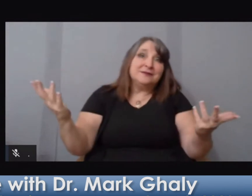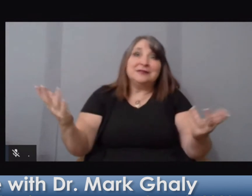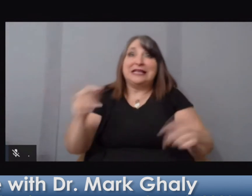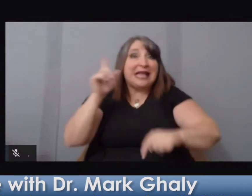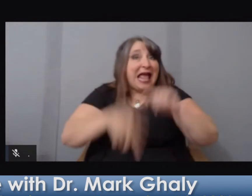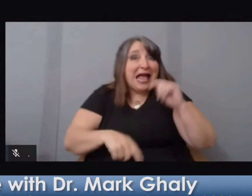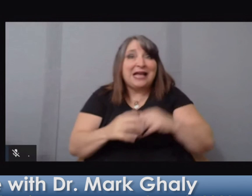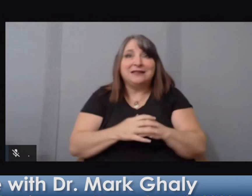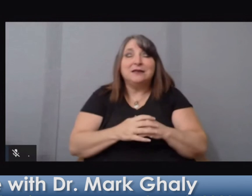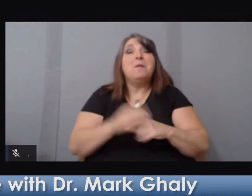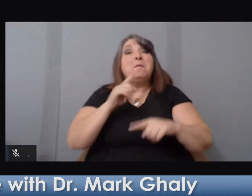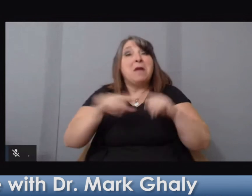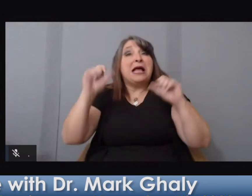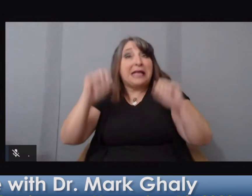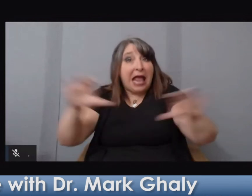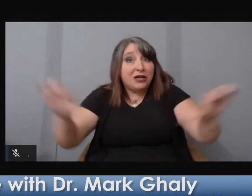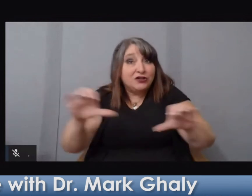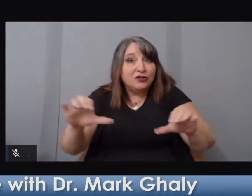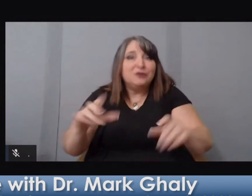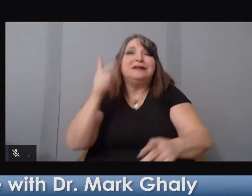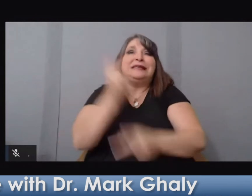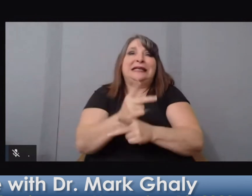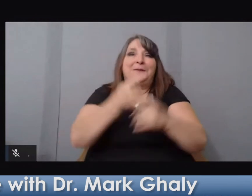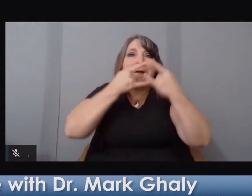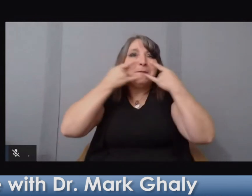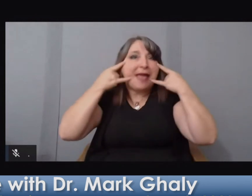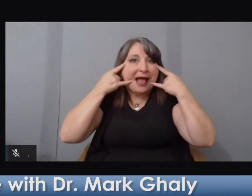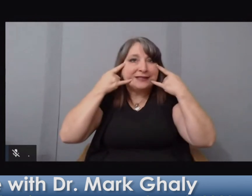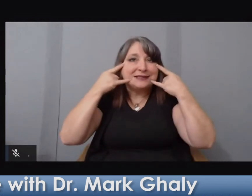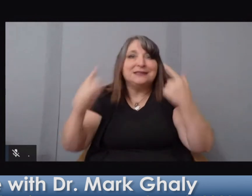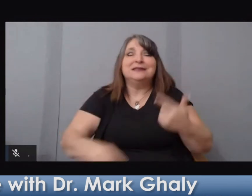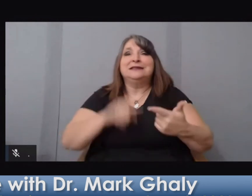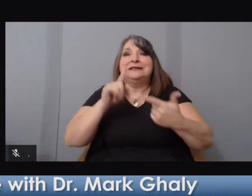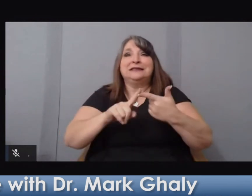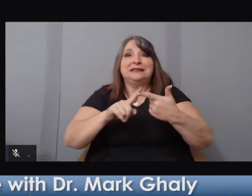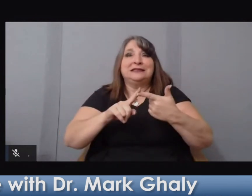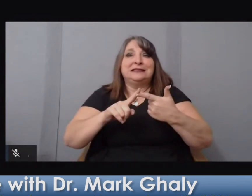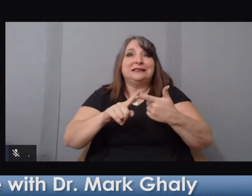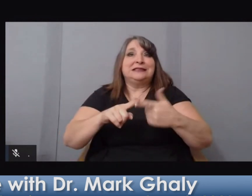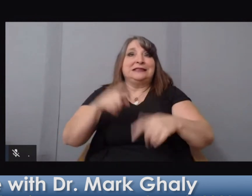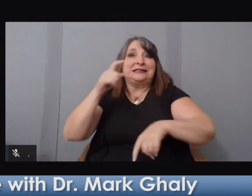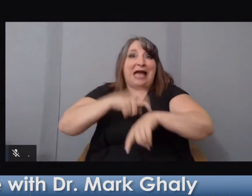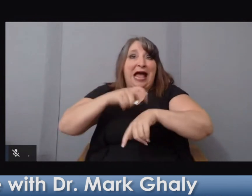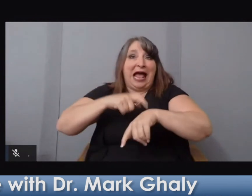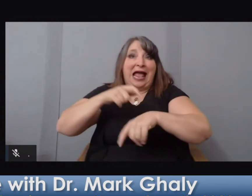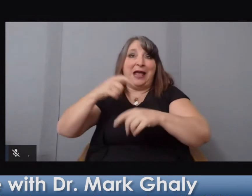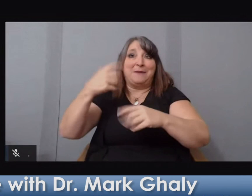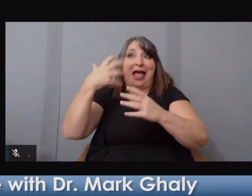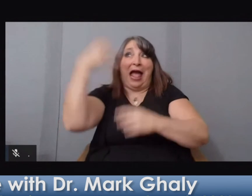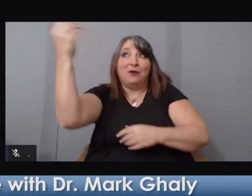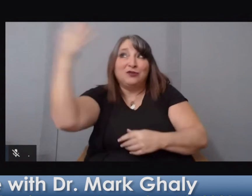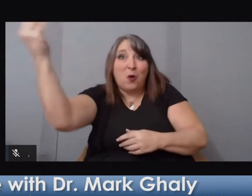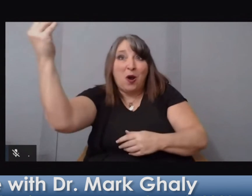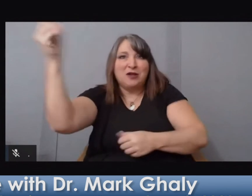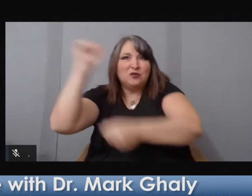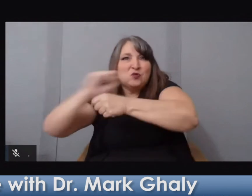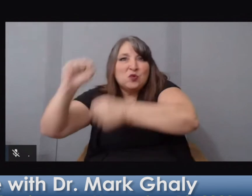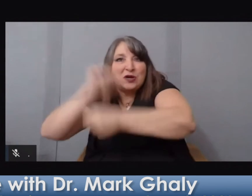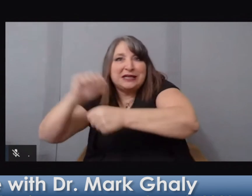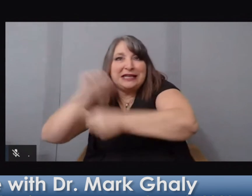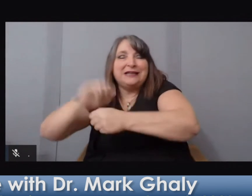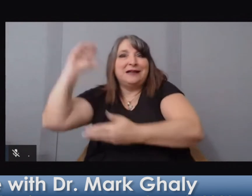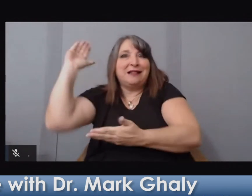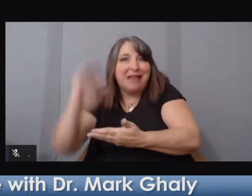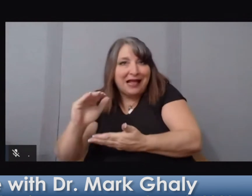possible, reducing their time outdoors. These are tools that we have learned through our experiences in the Central Valley that